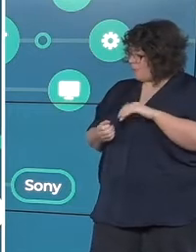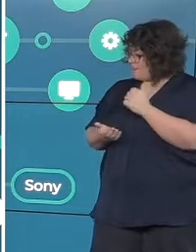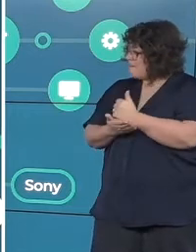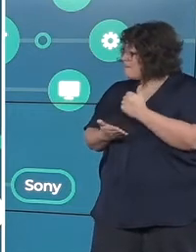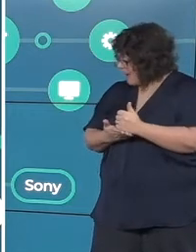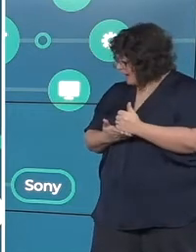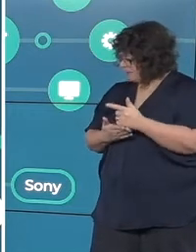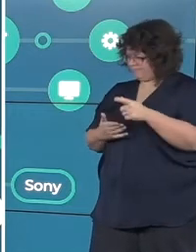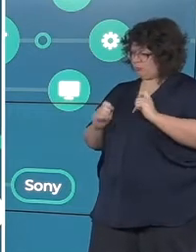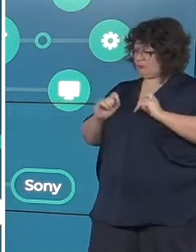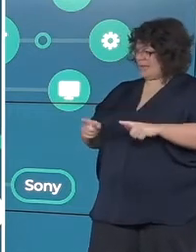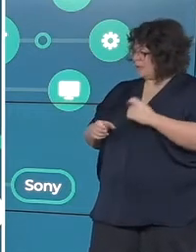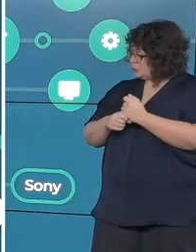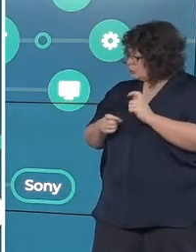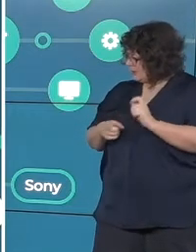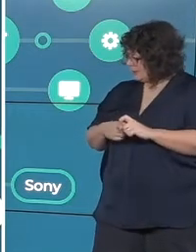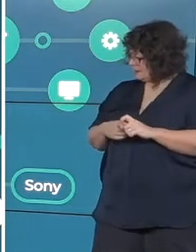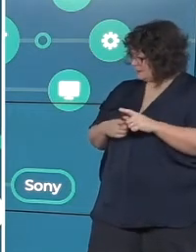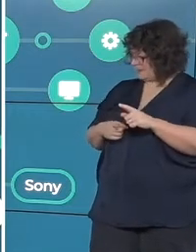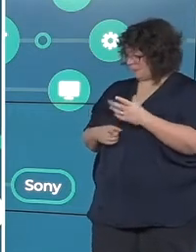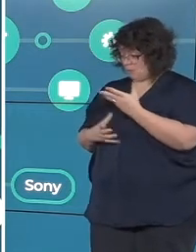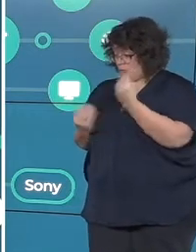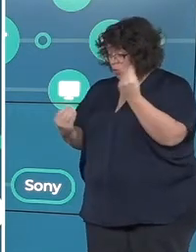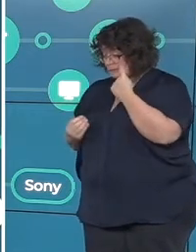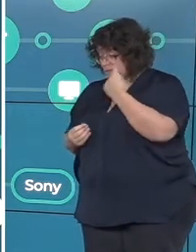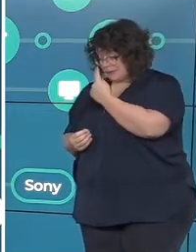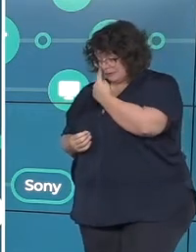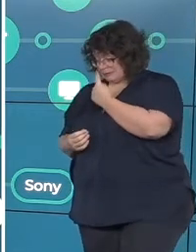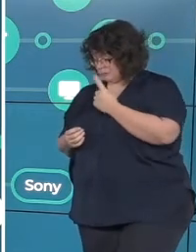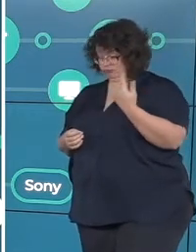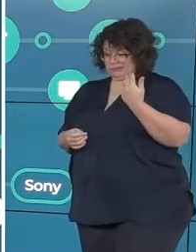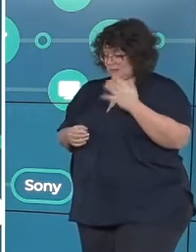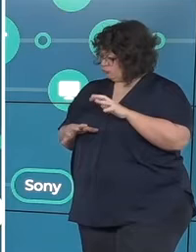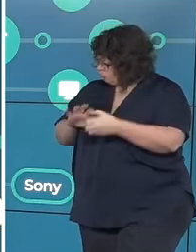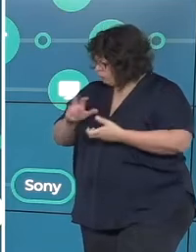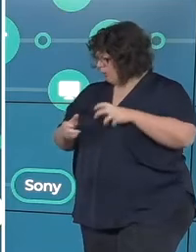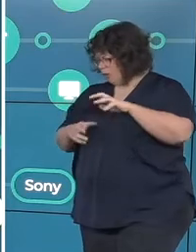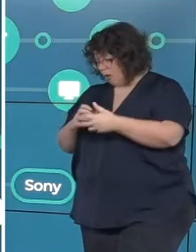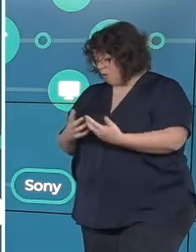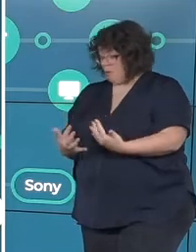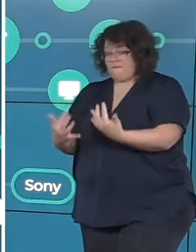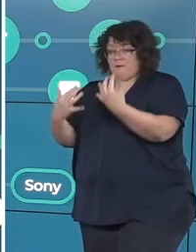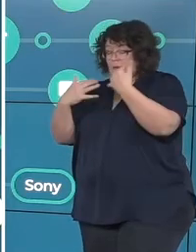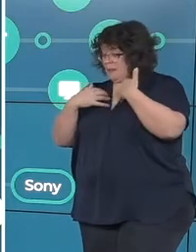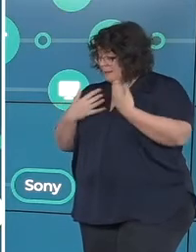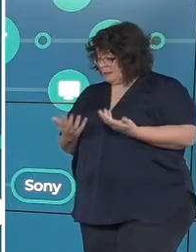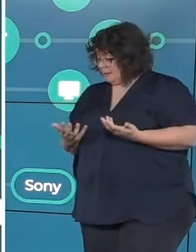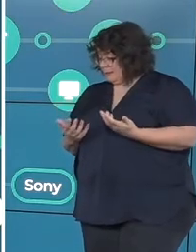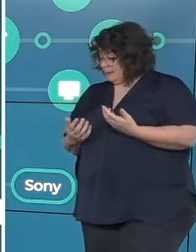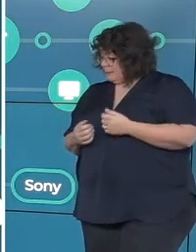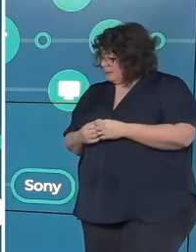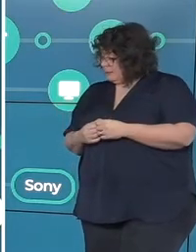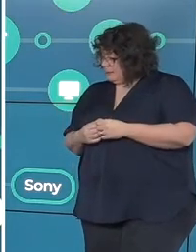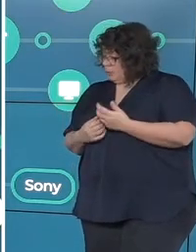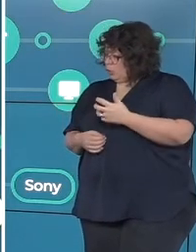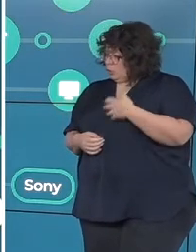can we make sure that his banking was easier? So went out, spent some time with him, getting up to speed with, how does he cope